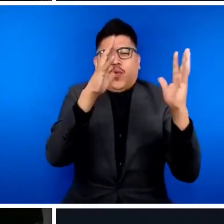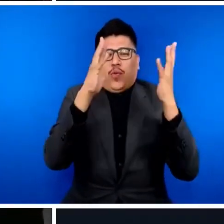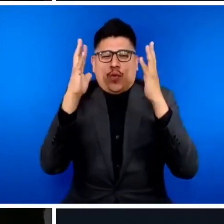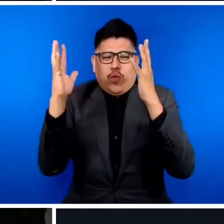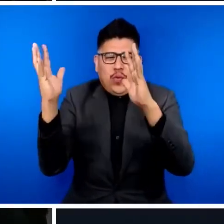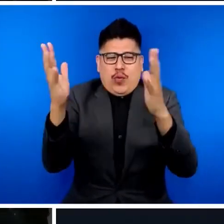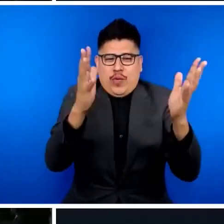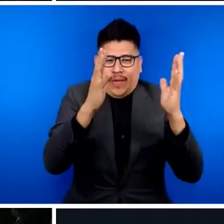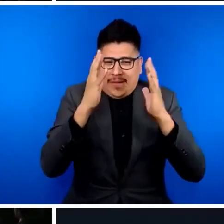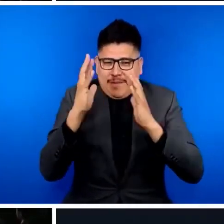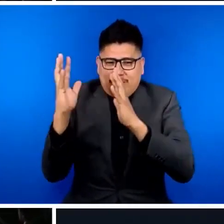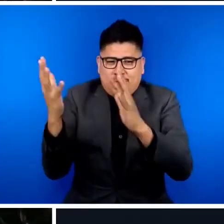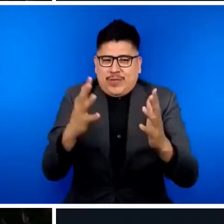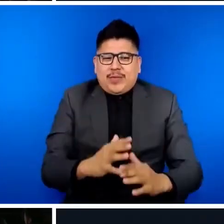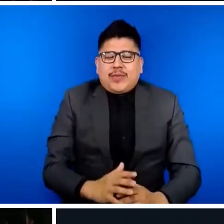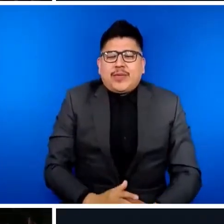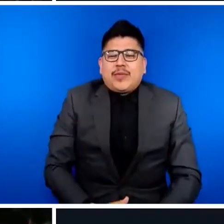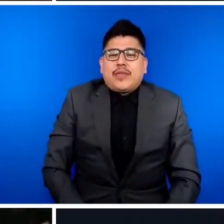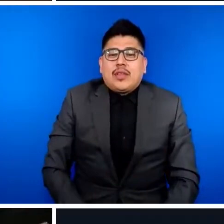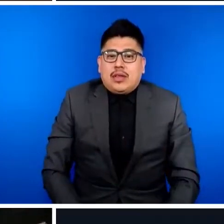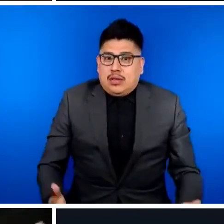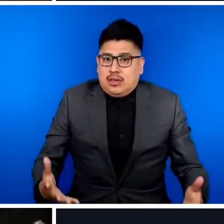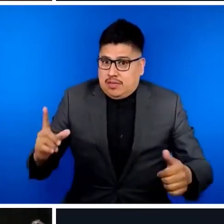That's the first time I've ever seen them get up.